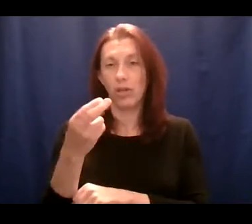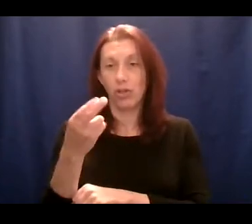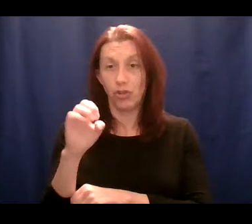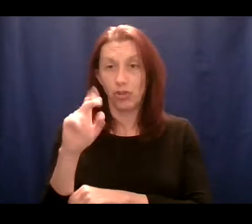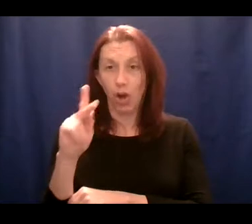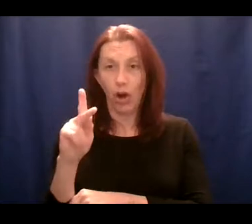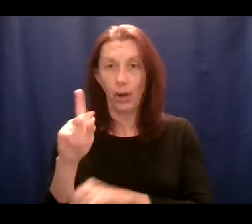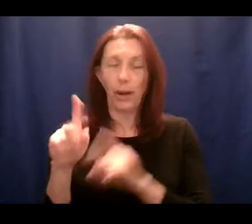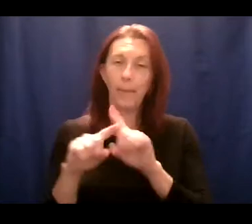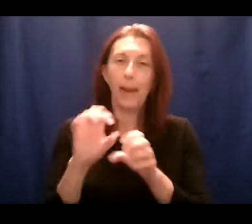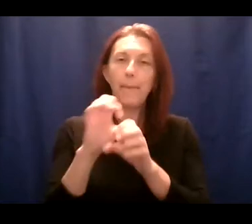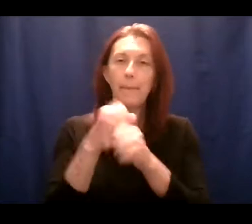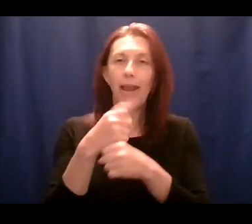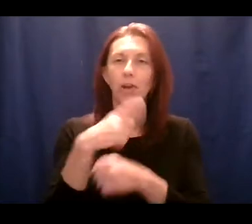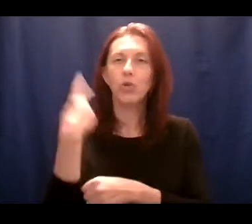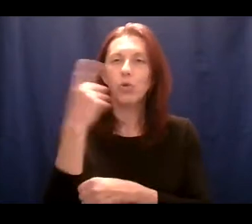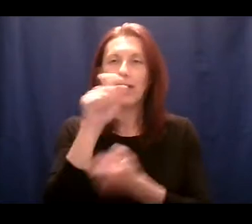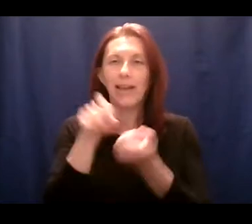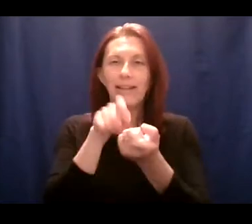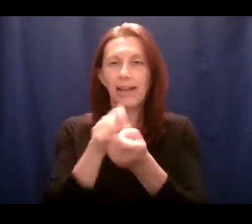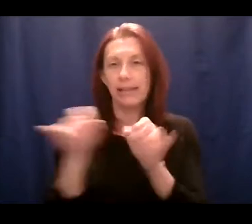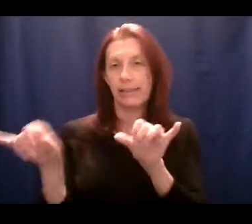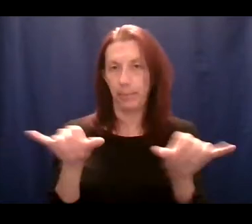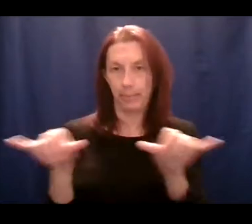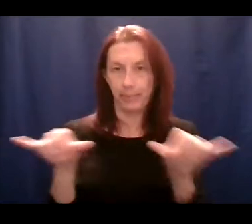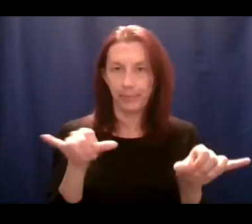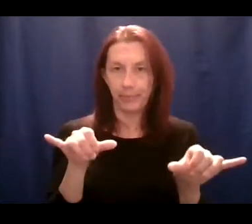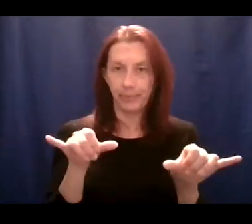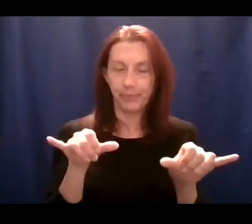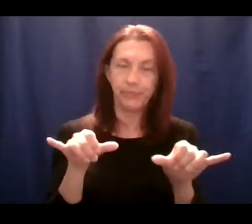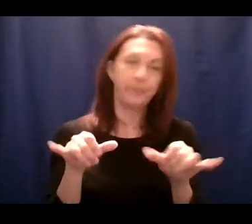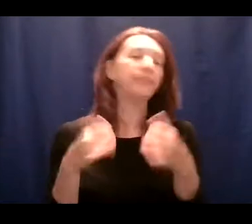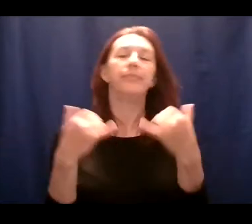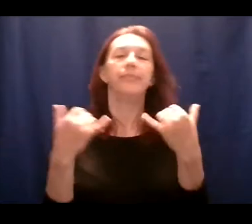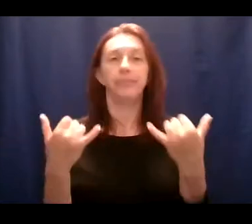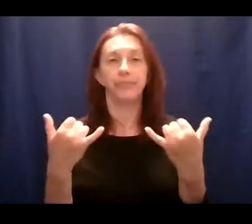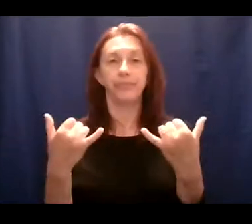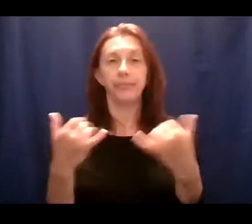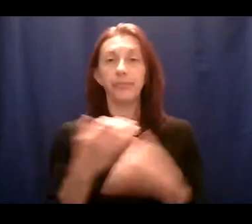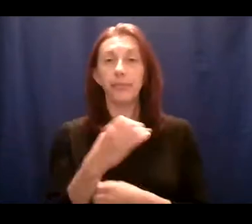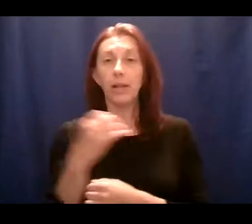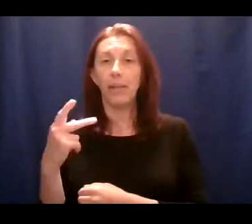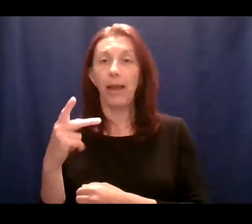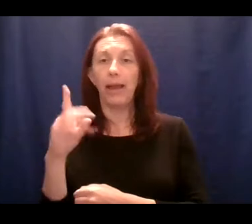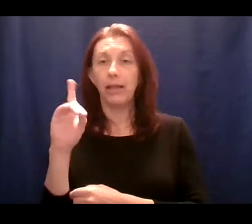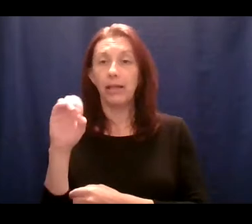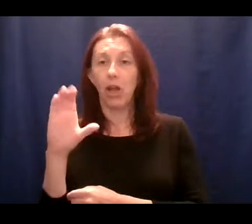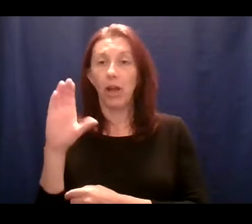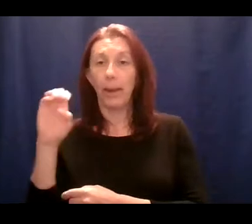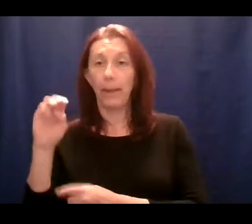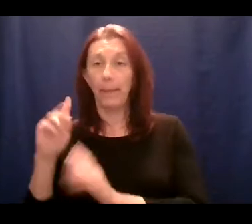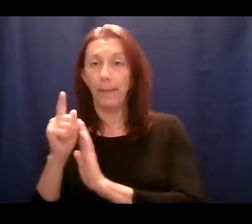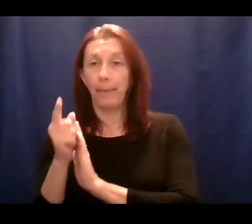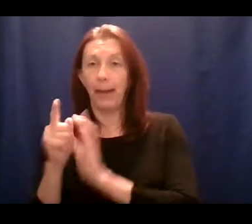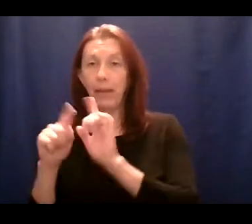like our shark. So as we go over to our document cam in just a moment here, take a look at these